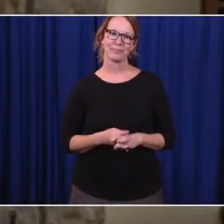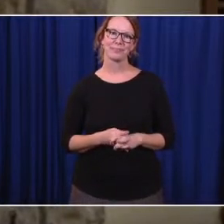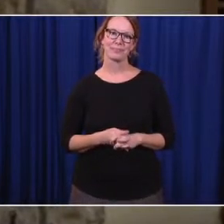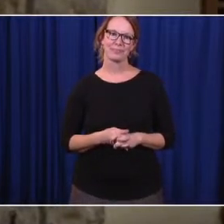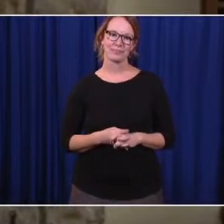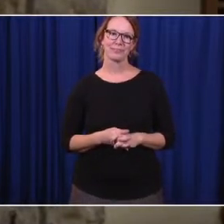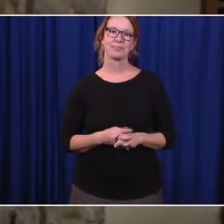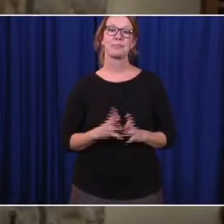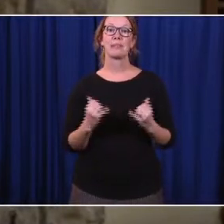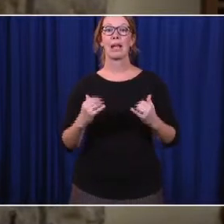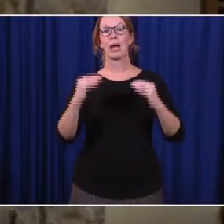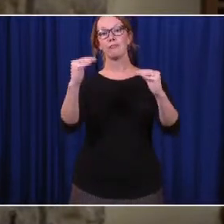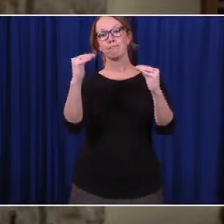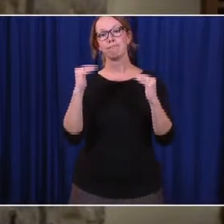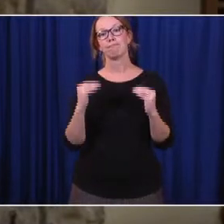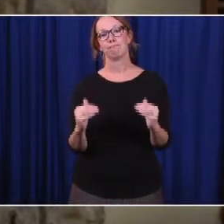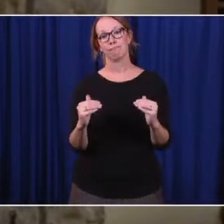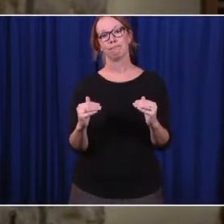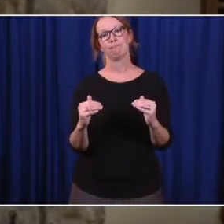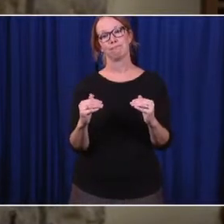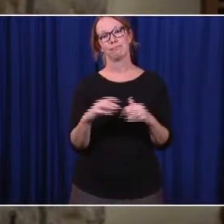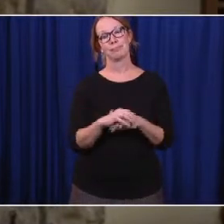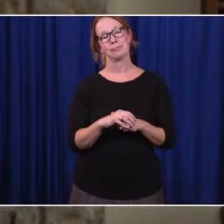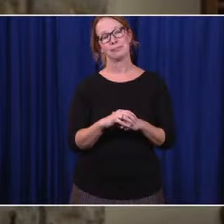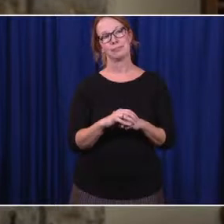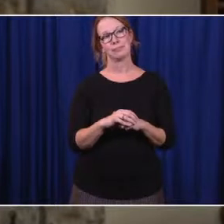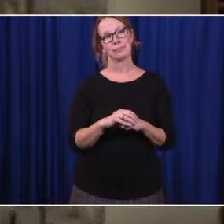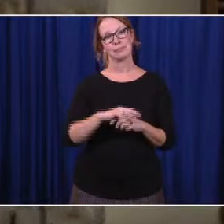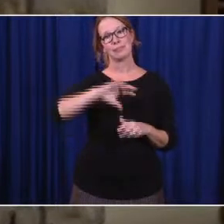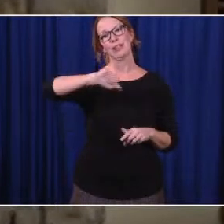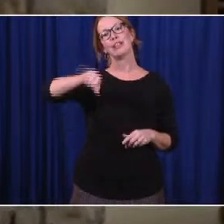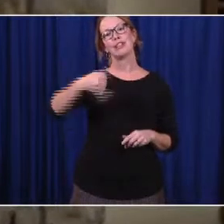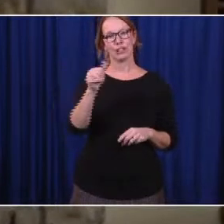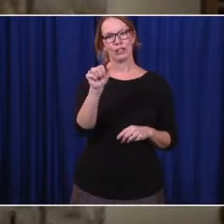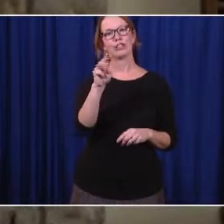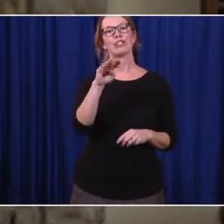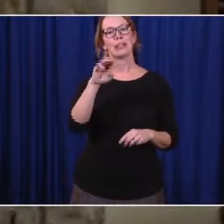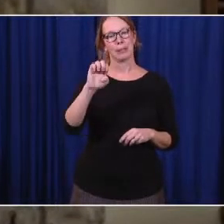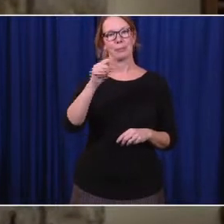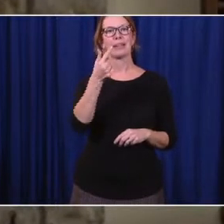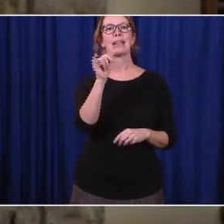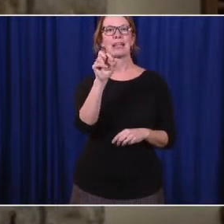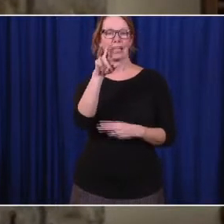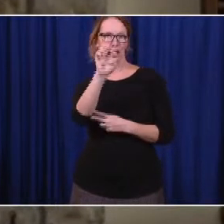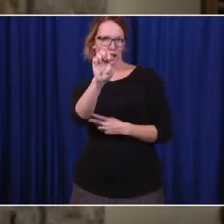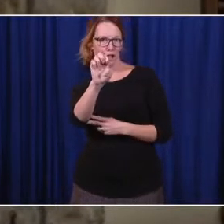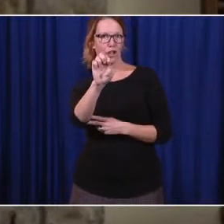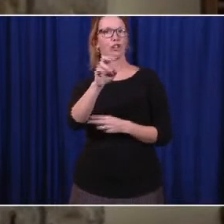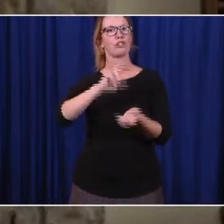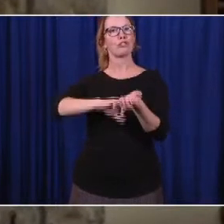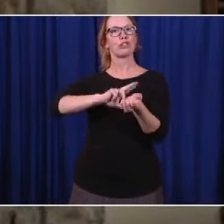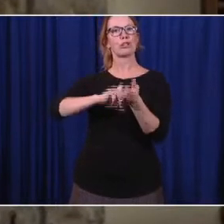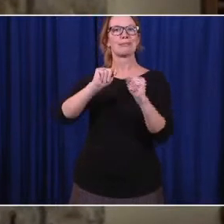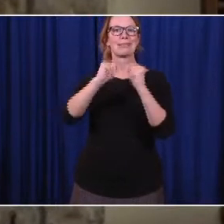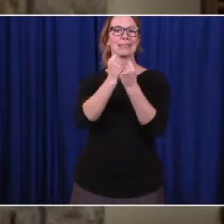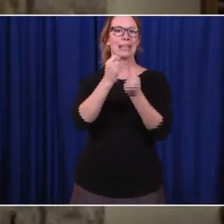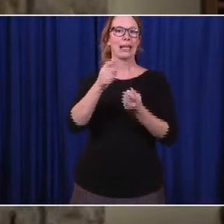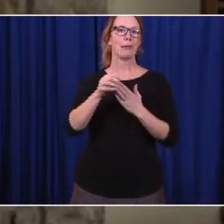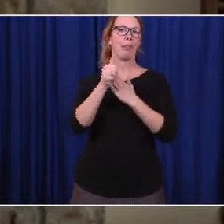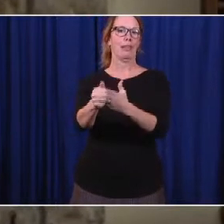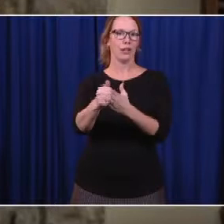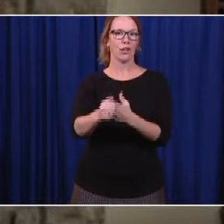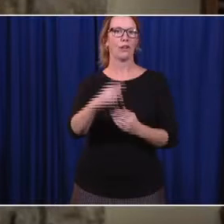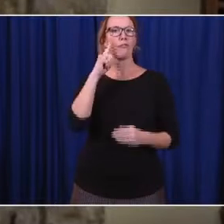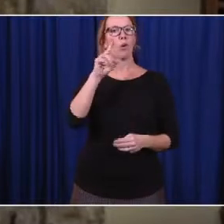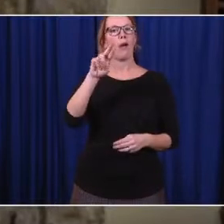I think we'll go now to Jaime Gear as a nurse and team leader for the COVID unit at Premier Health's Upper